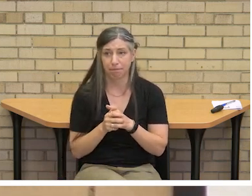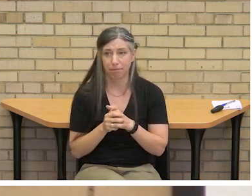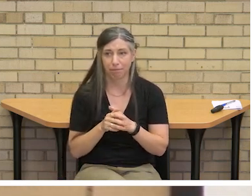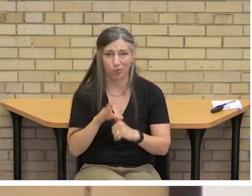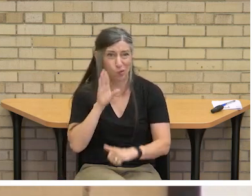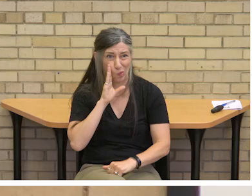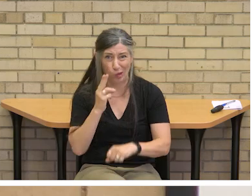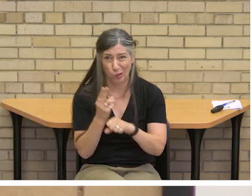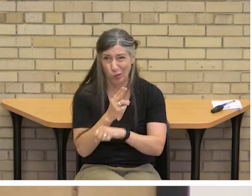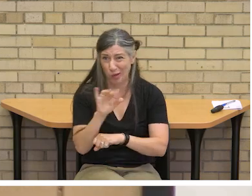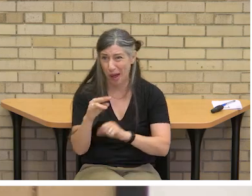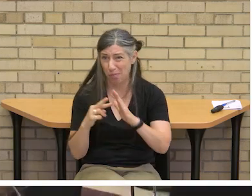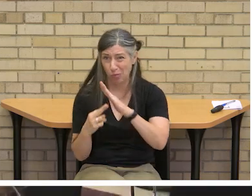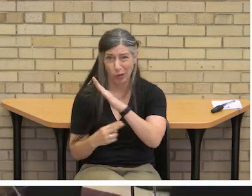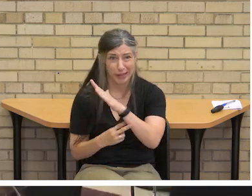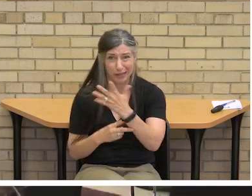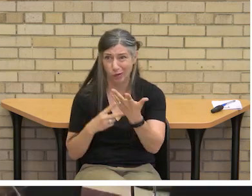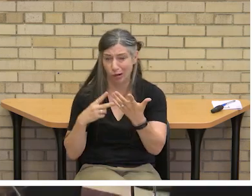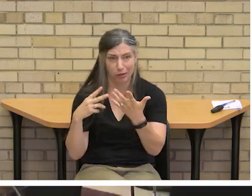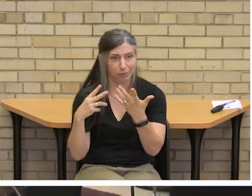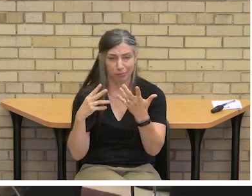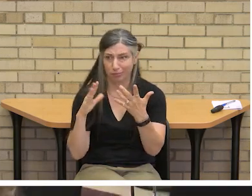maximize the use of the bridge.